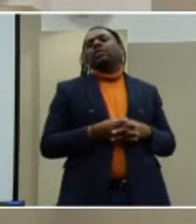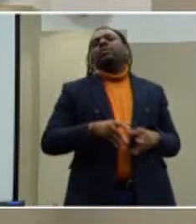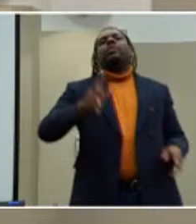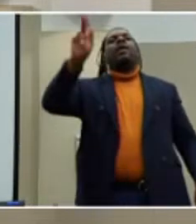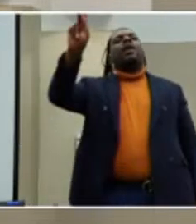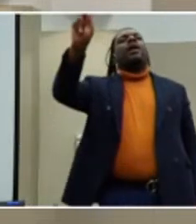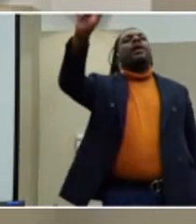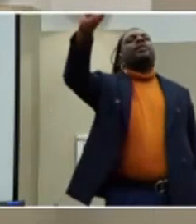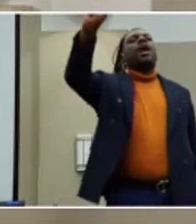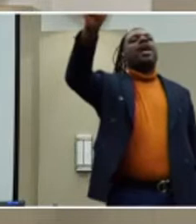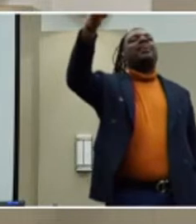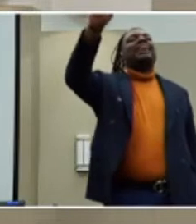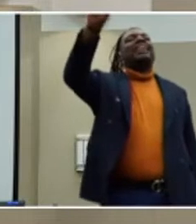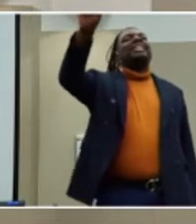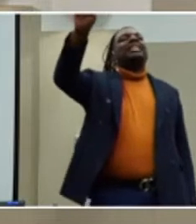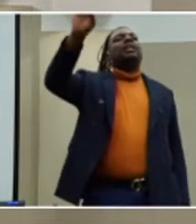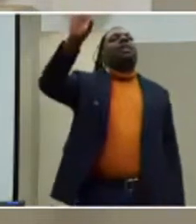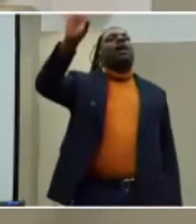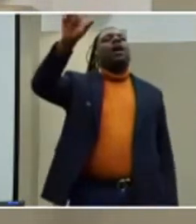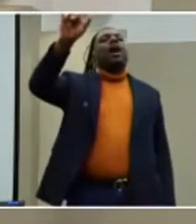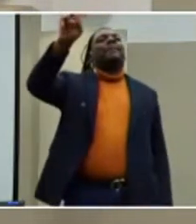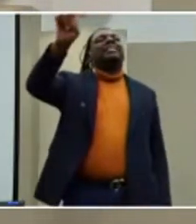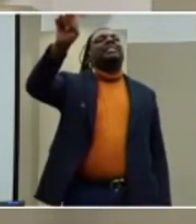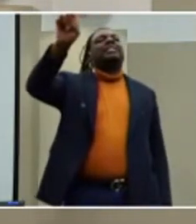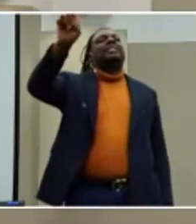Kathleen Kleiman.